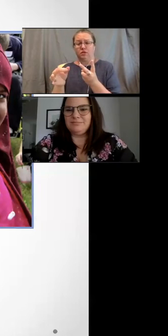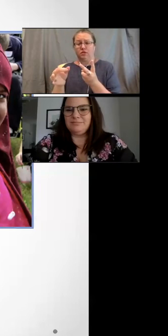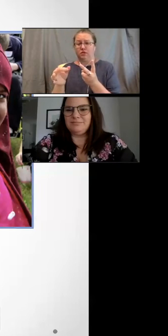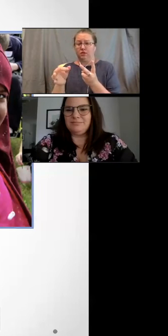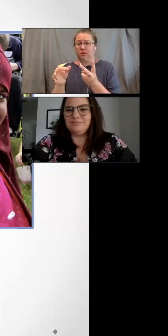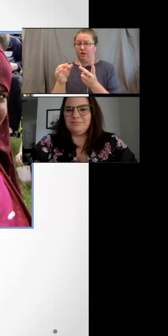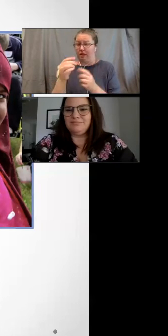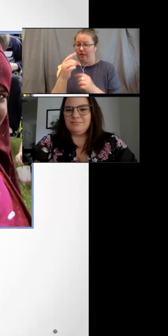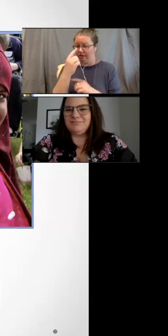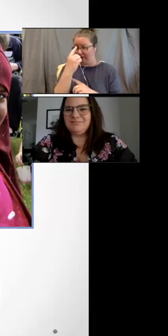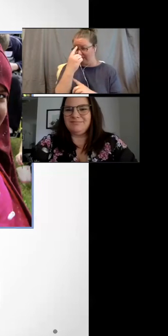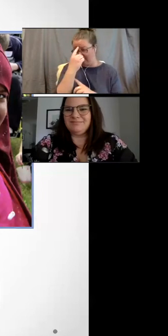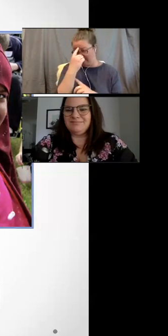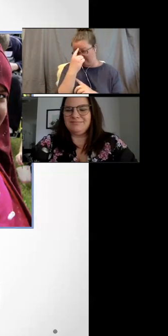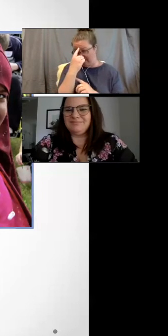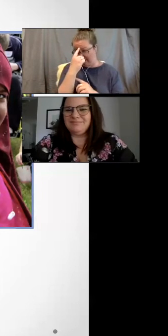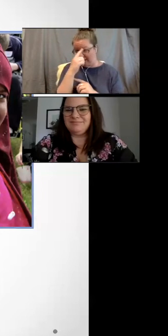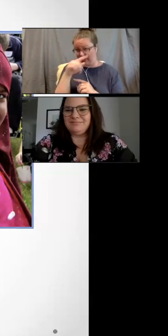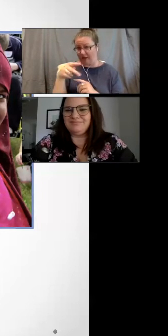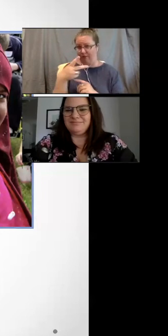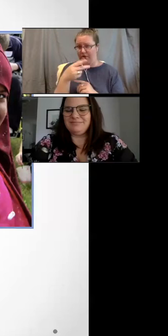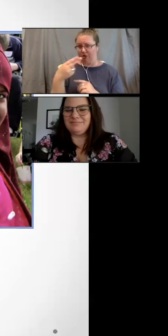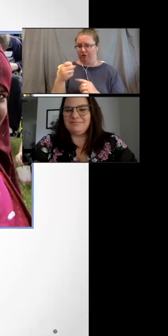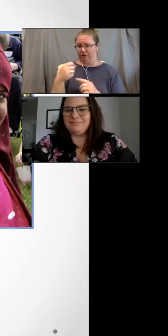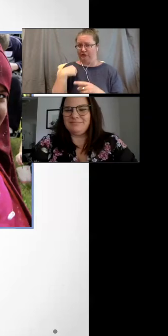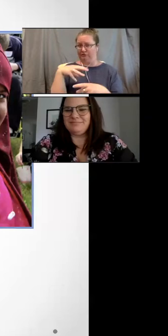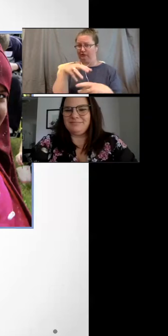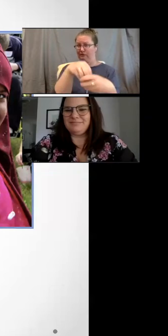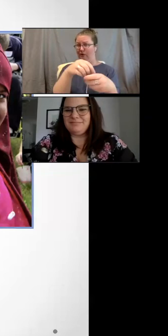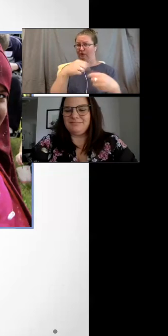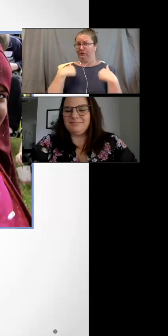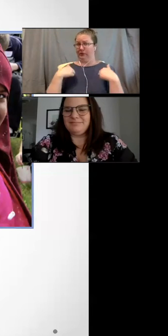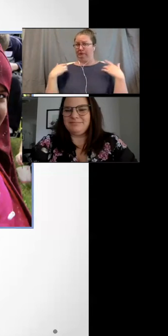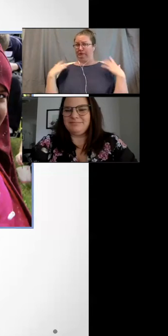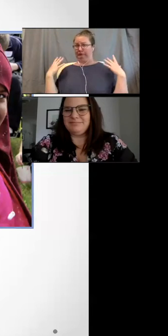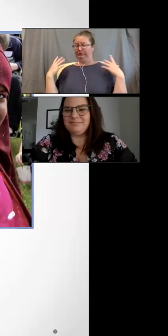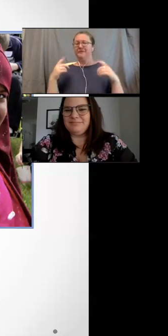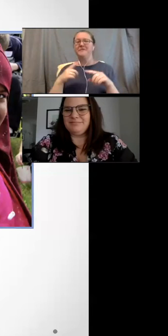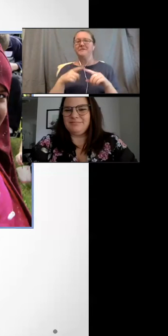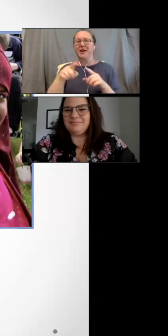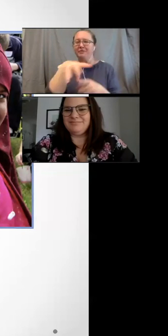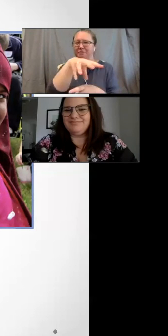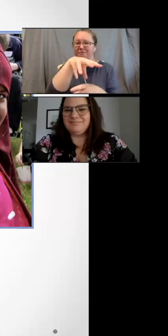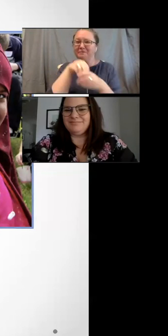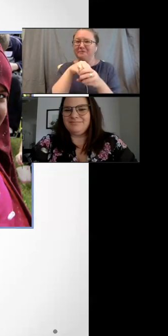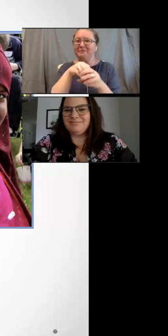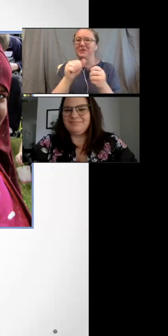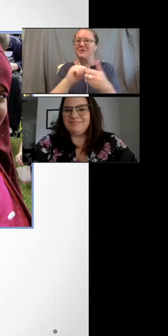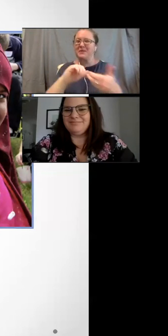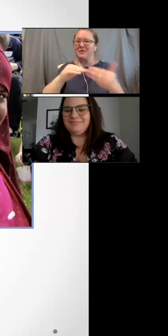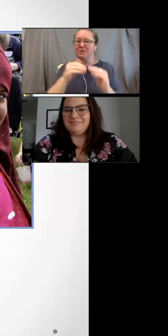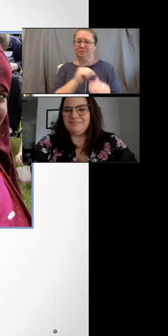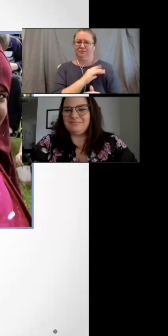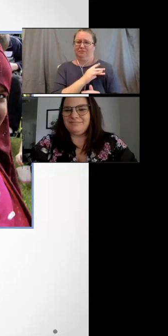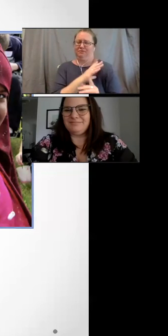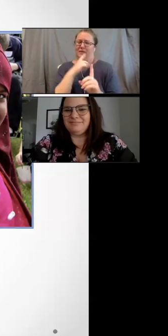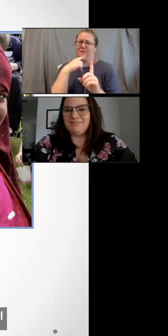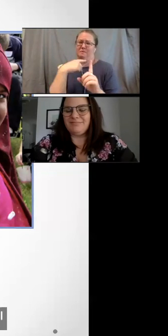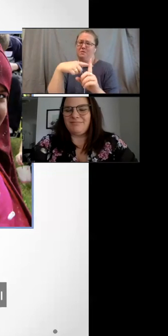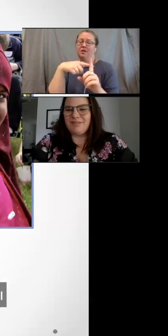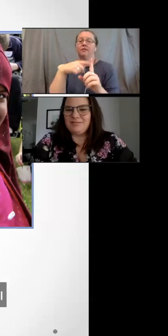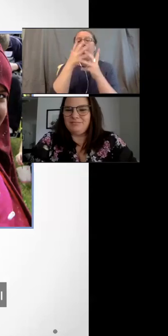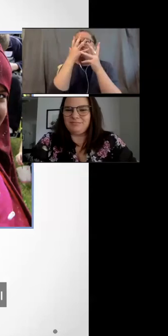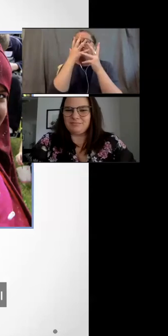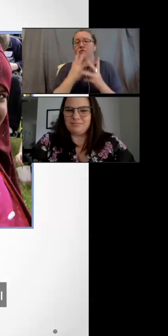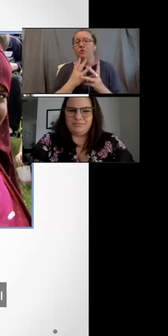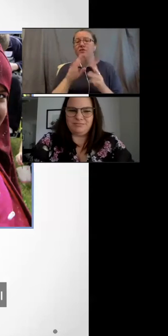did some work with them without me around. So they involved the family and the community. So it was really good and really positive. Sadly, that